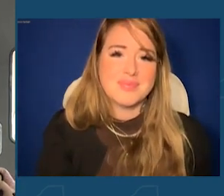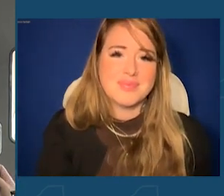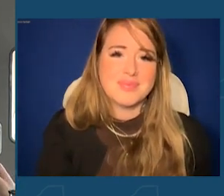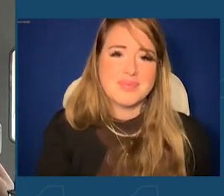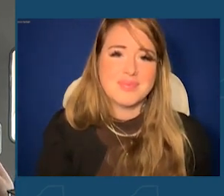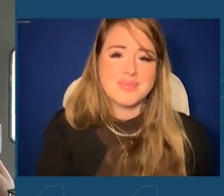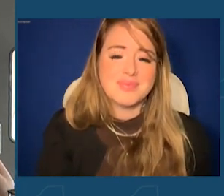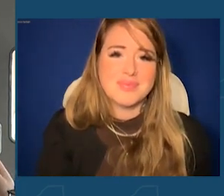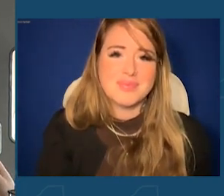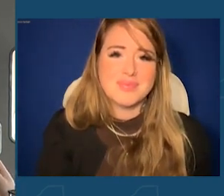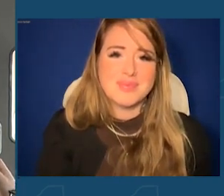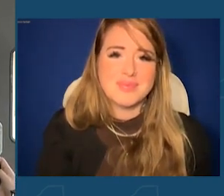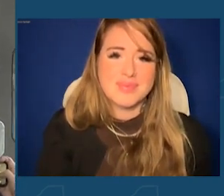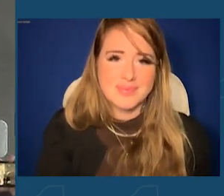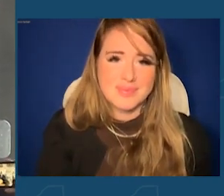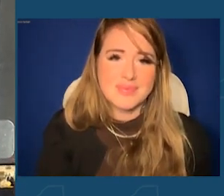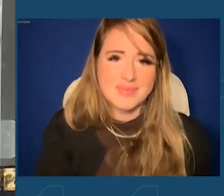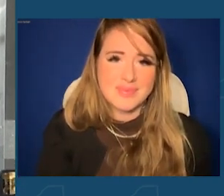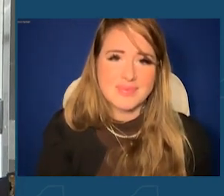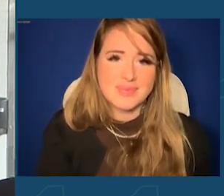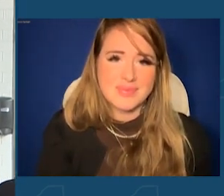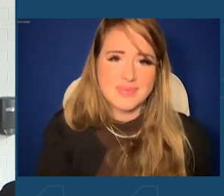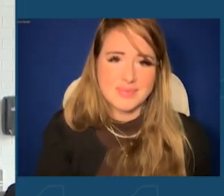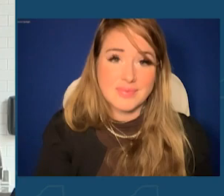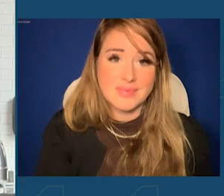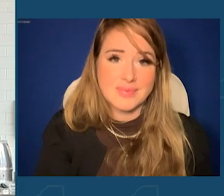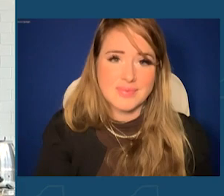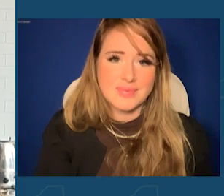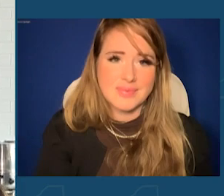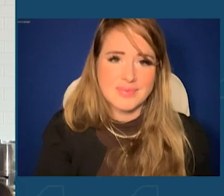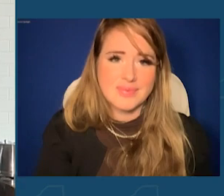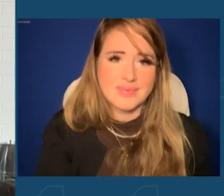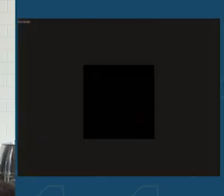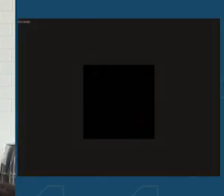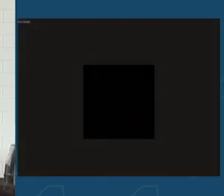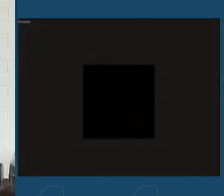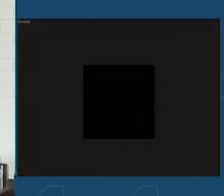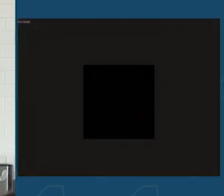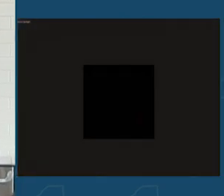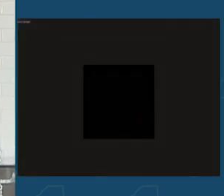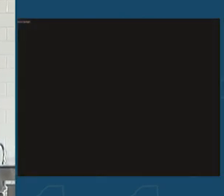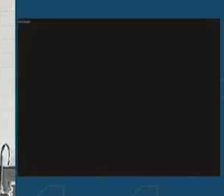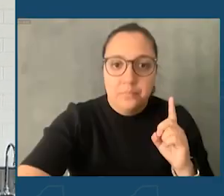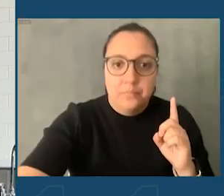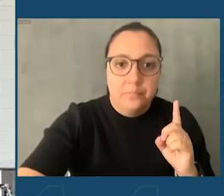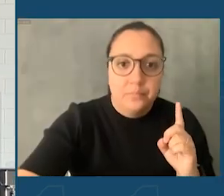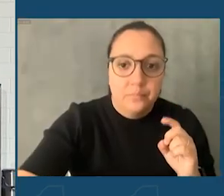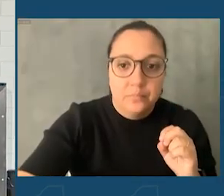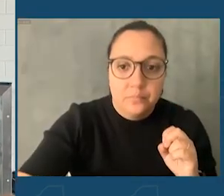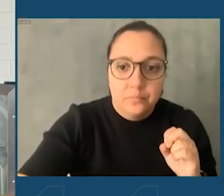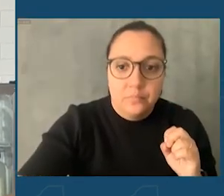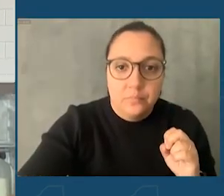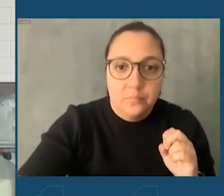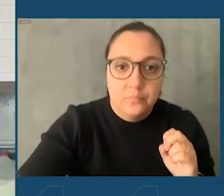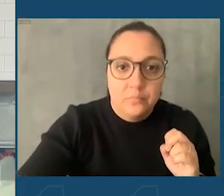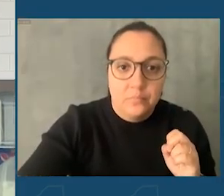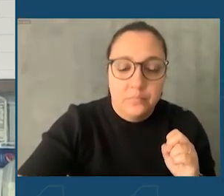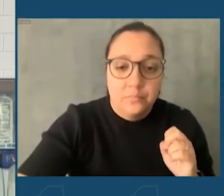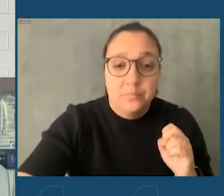I really want to thank our governor. She was in City Hall